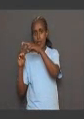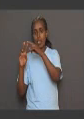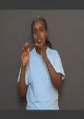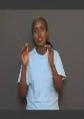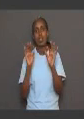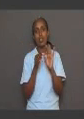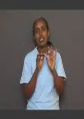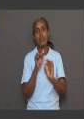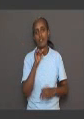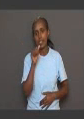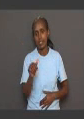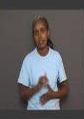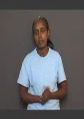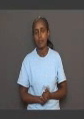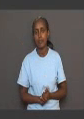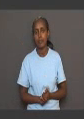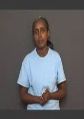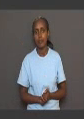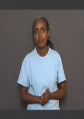Of pi is undefined.